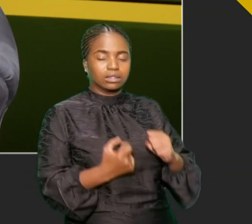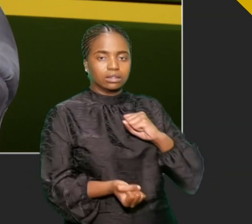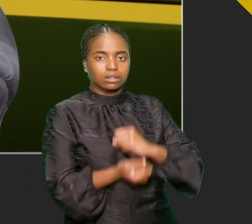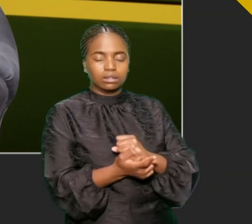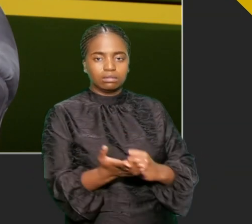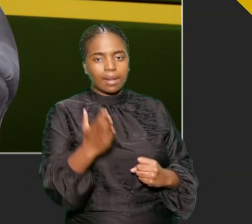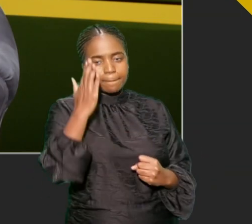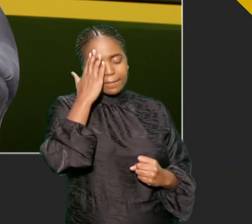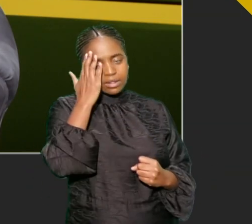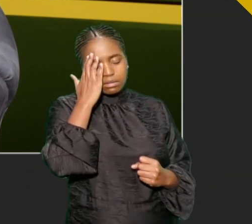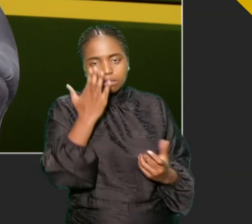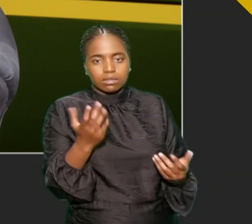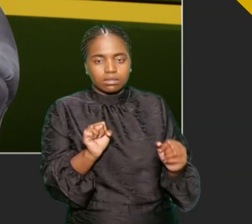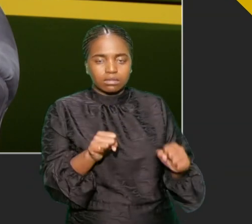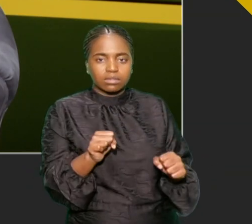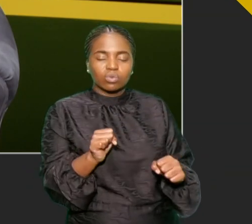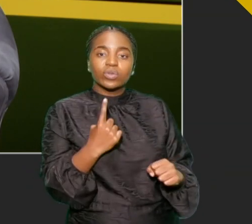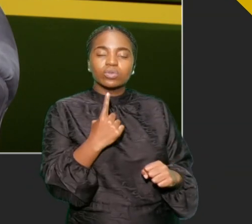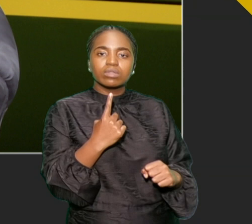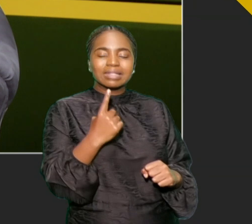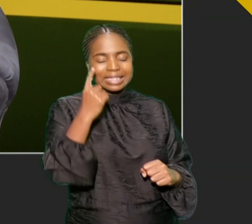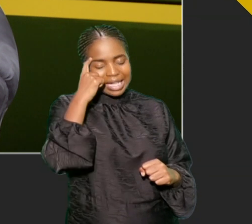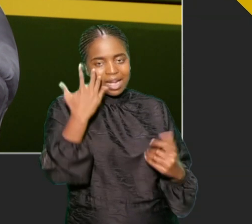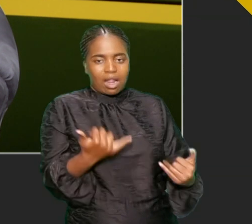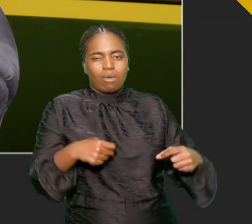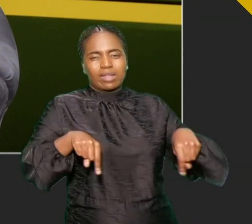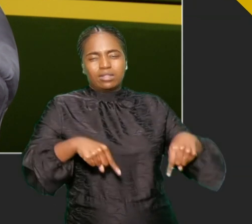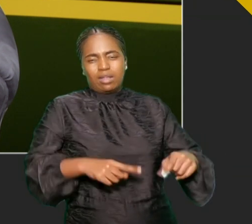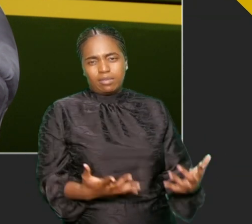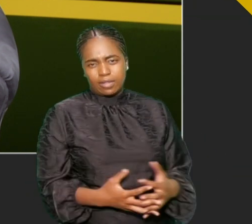you mentally? Like, la ubona ukuthi yabona manje ngiyasaba.